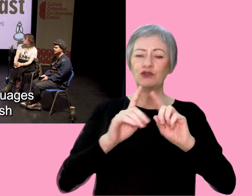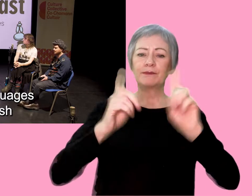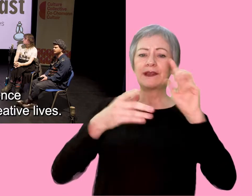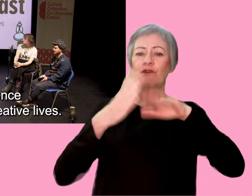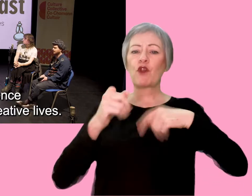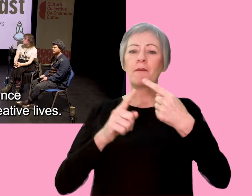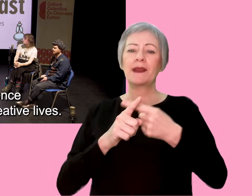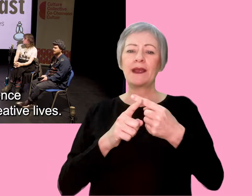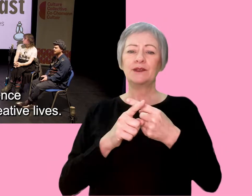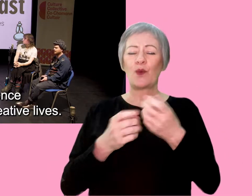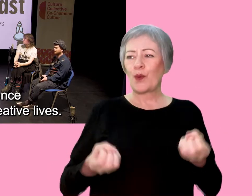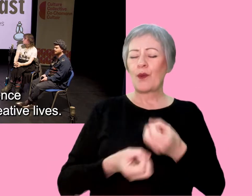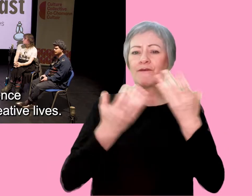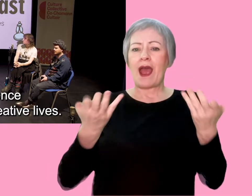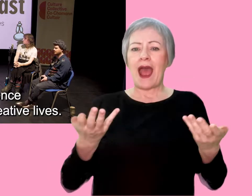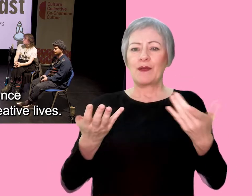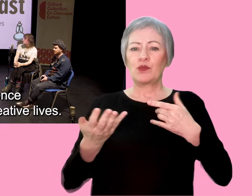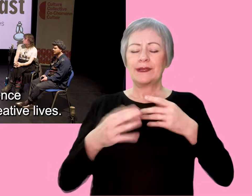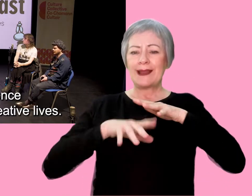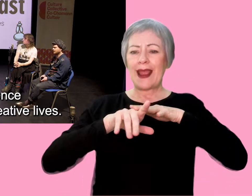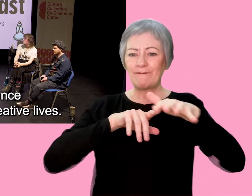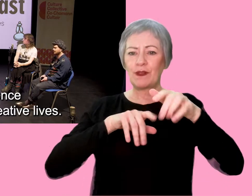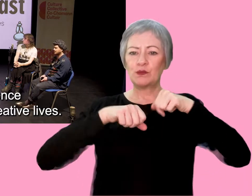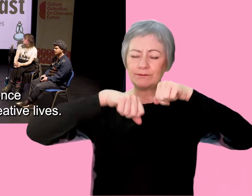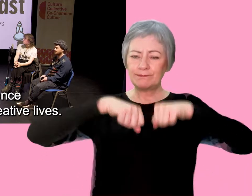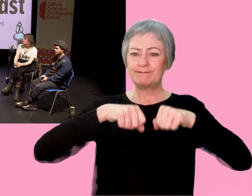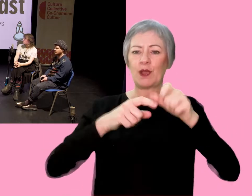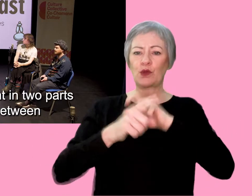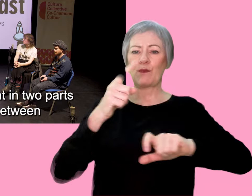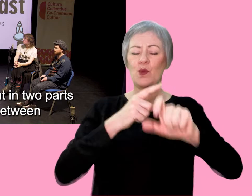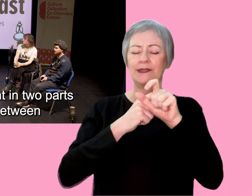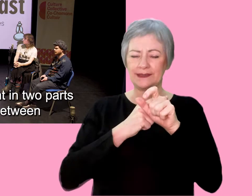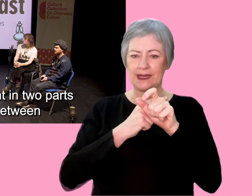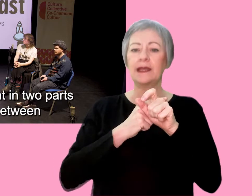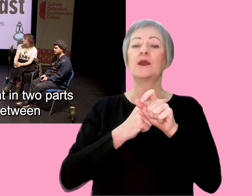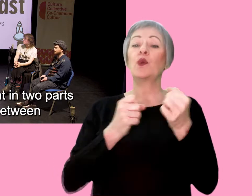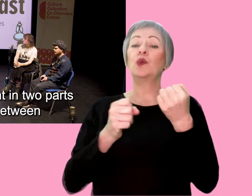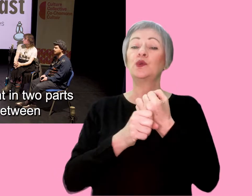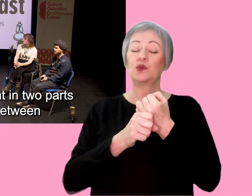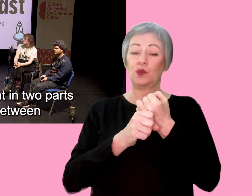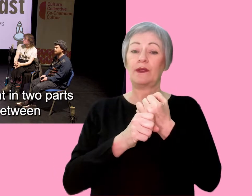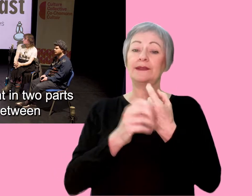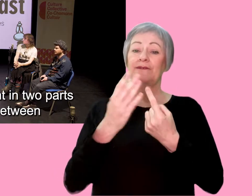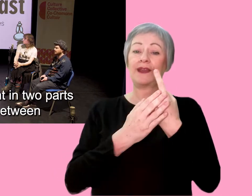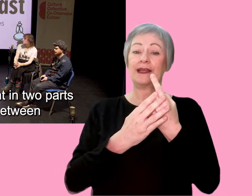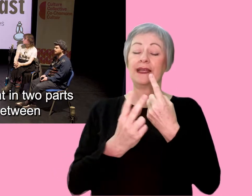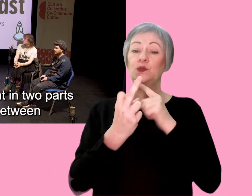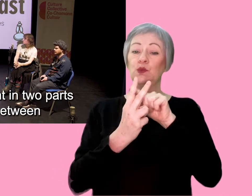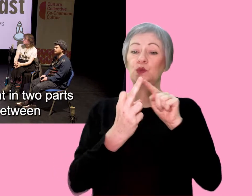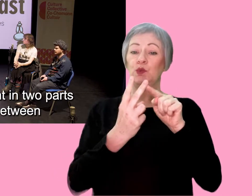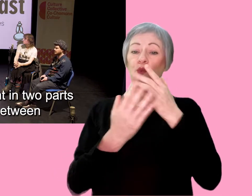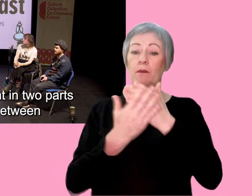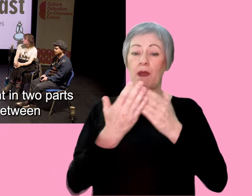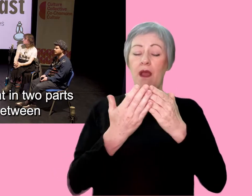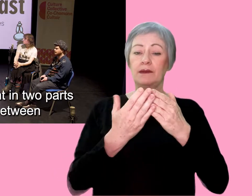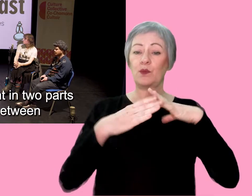English as a vibrant influence in our community and creative lives. We're going to do this event in two parts, with